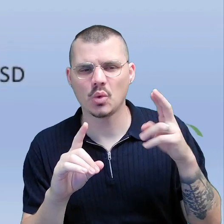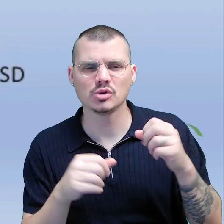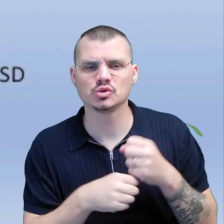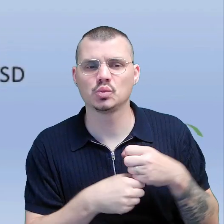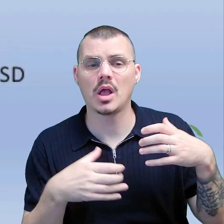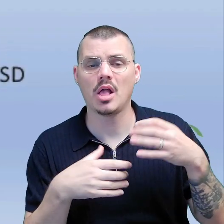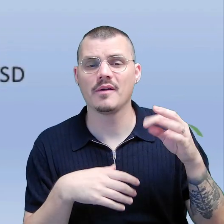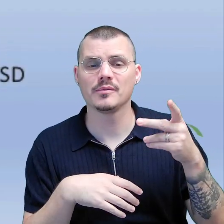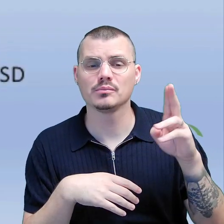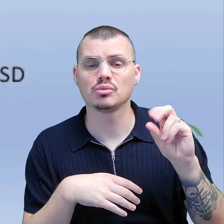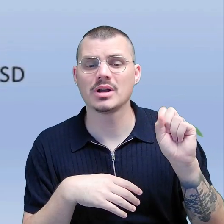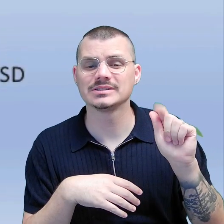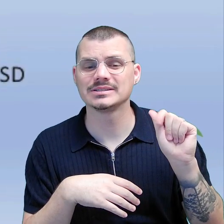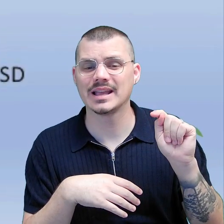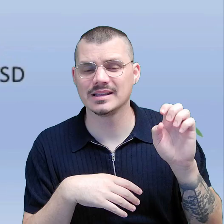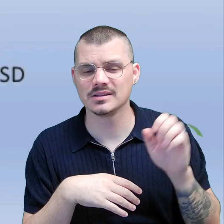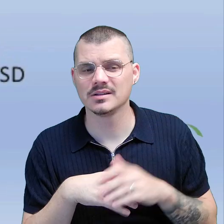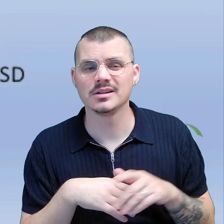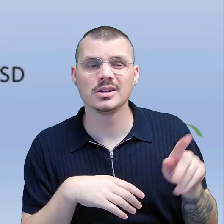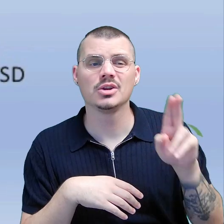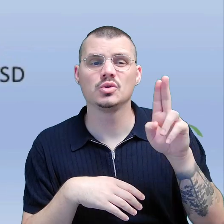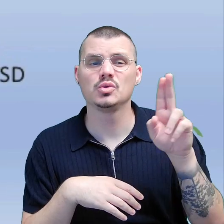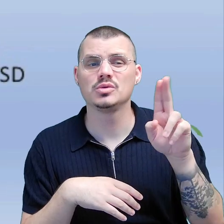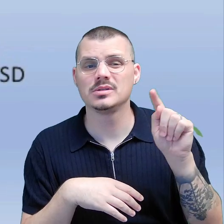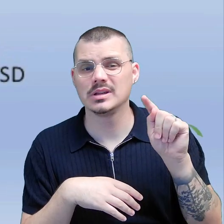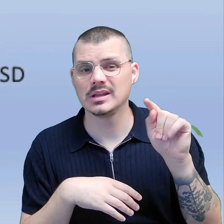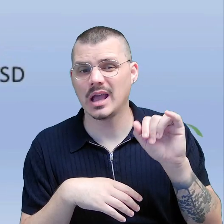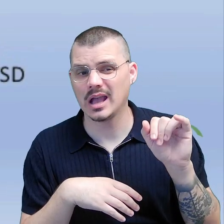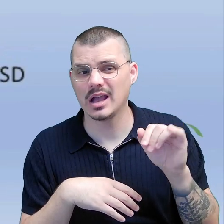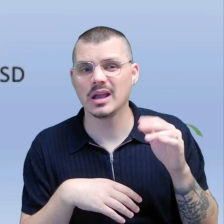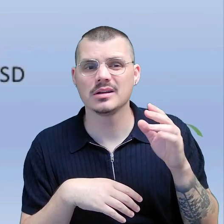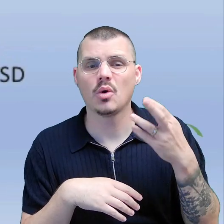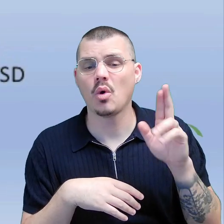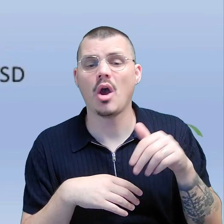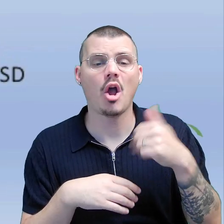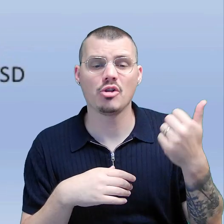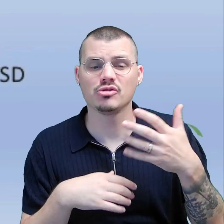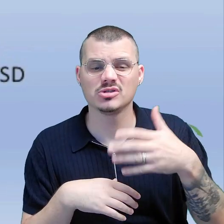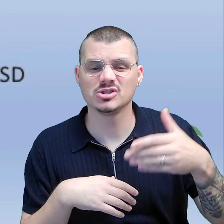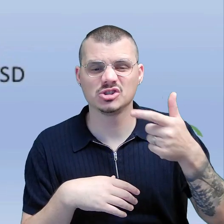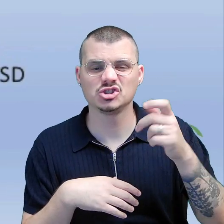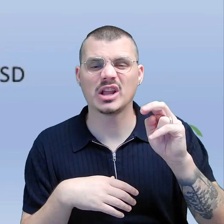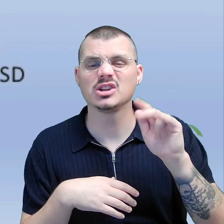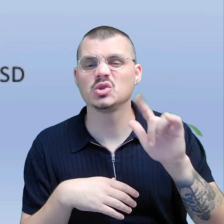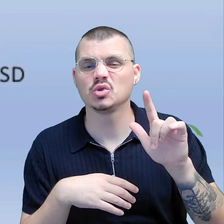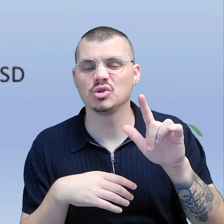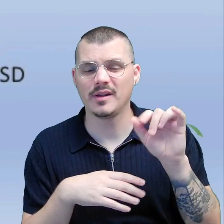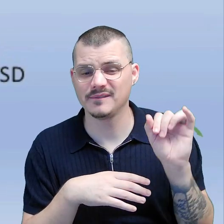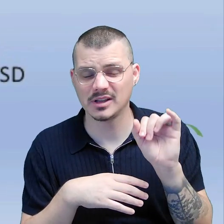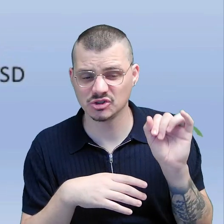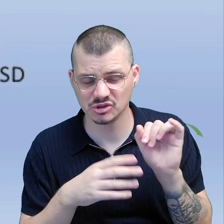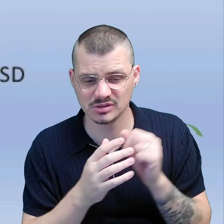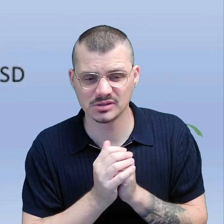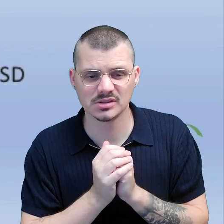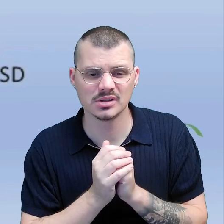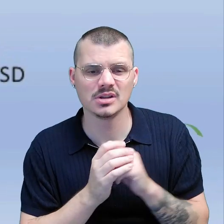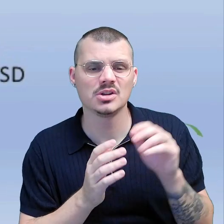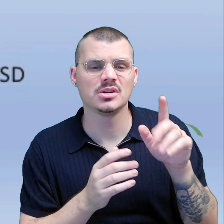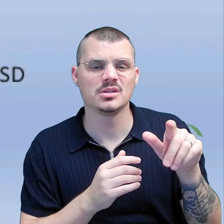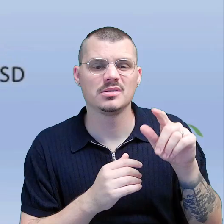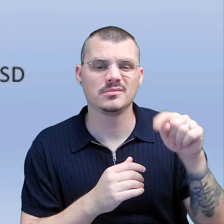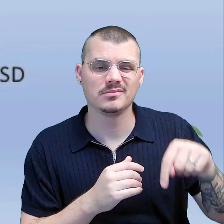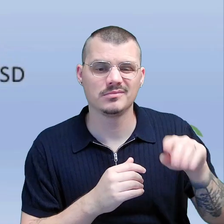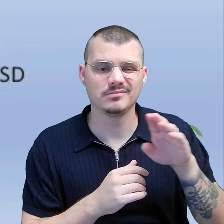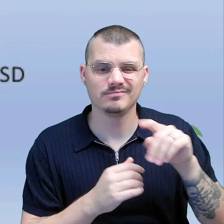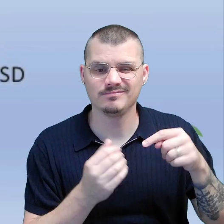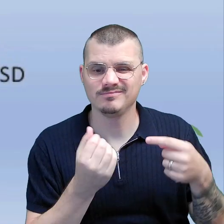prostate. Urinary tract or genital infections, rectal